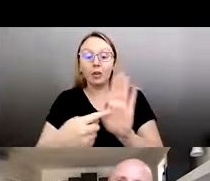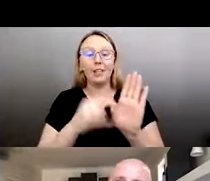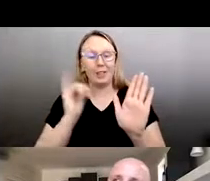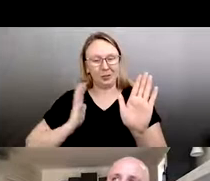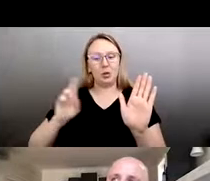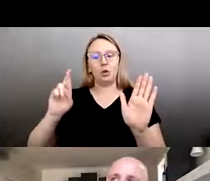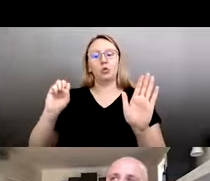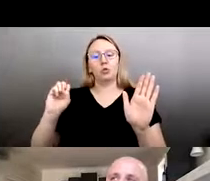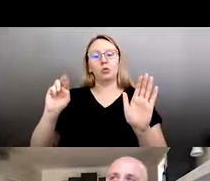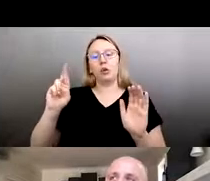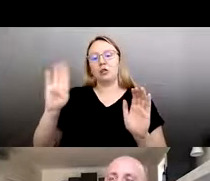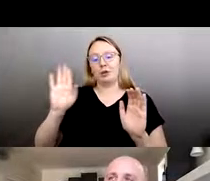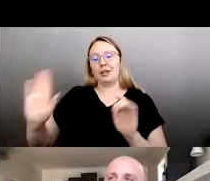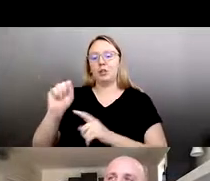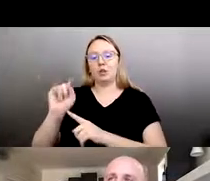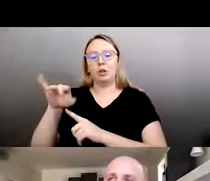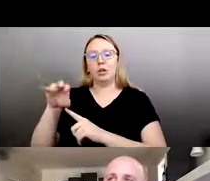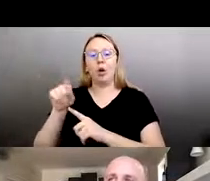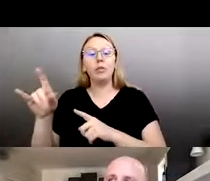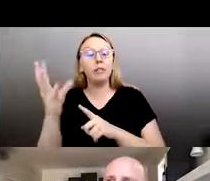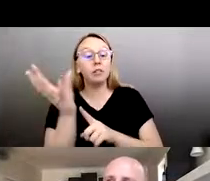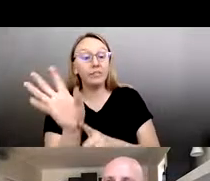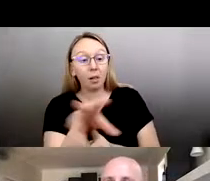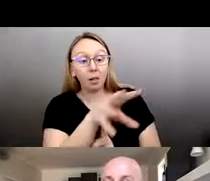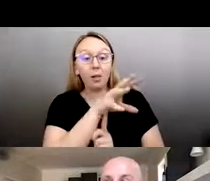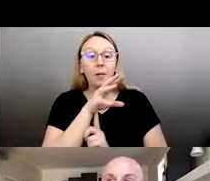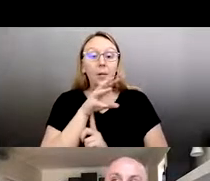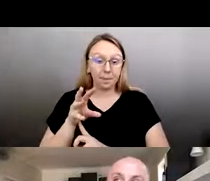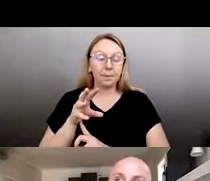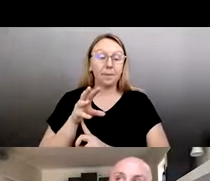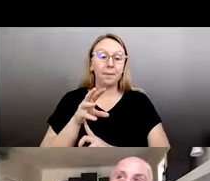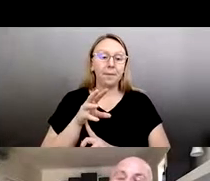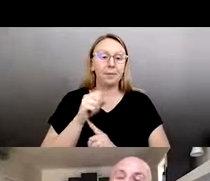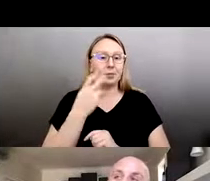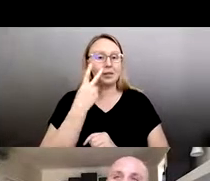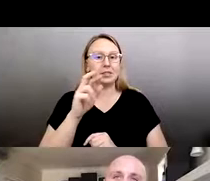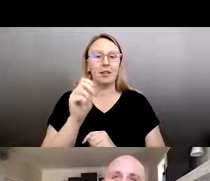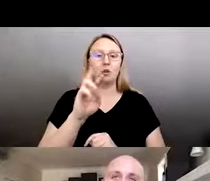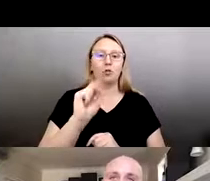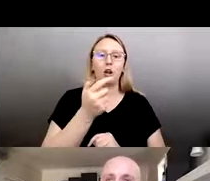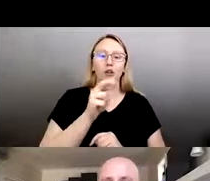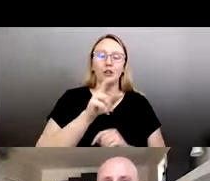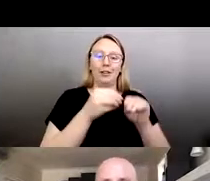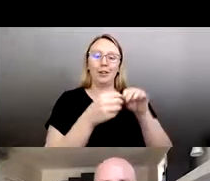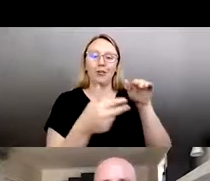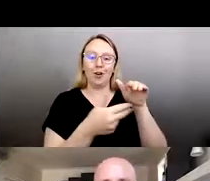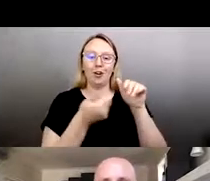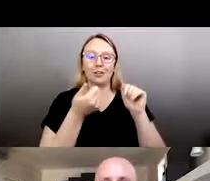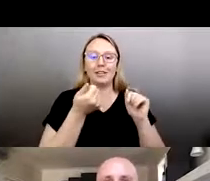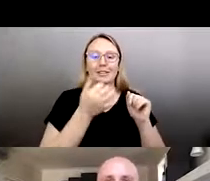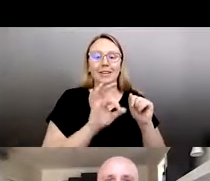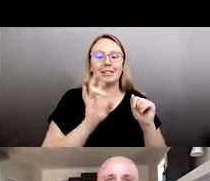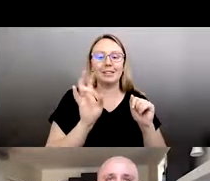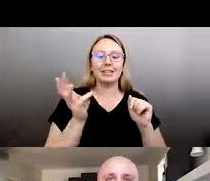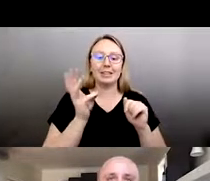and videos on site. This is a student shooting with Roger's 1967 Ford Mustang, which is in our garage. They've installed their artworks in our